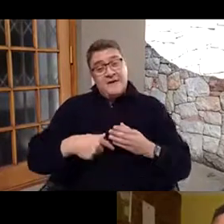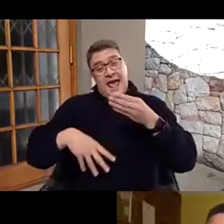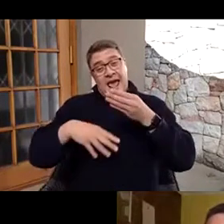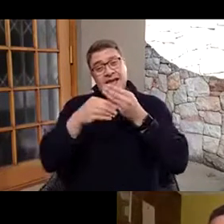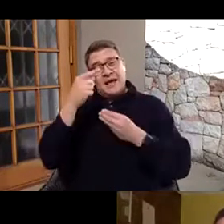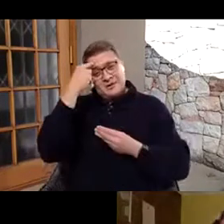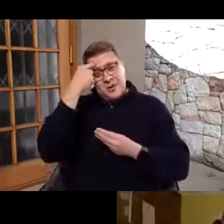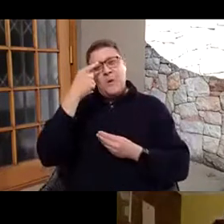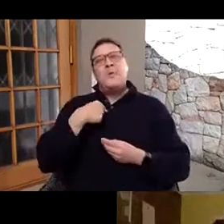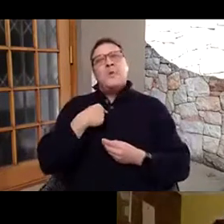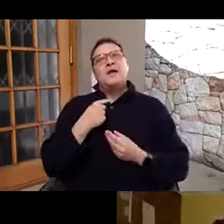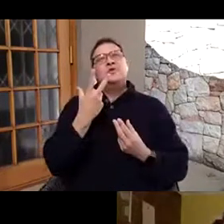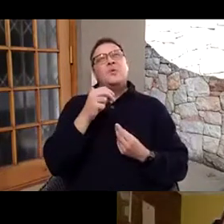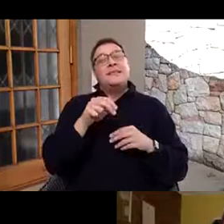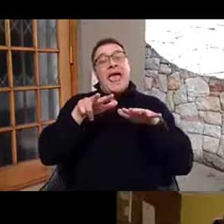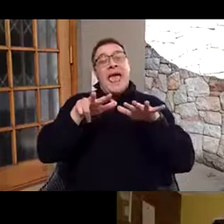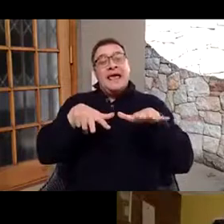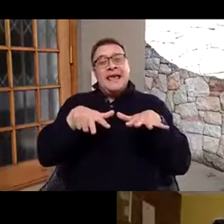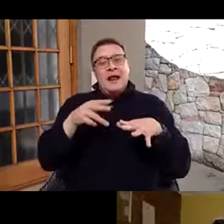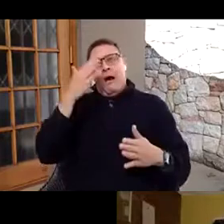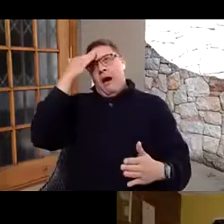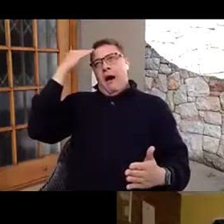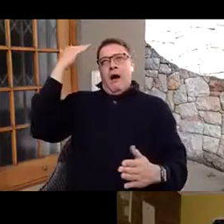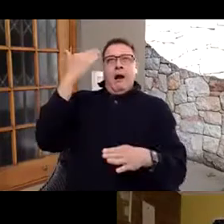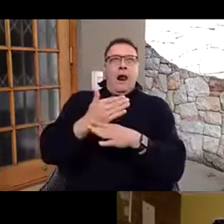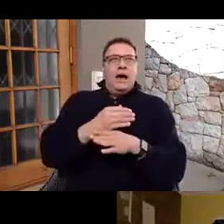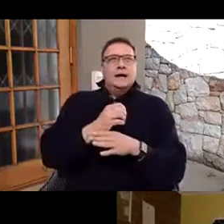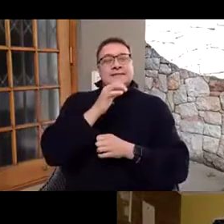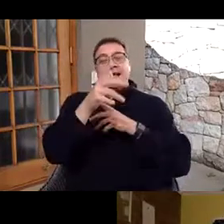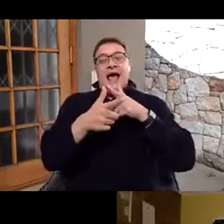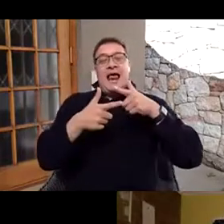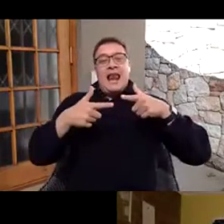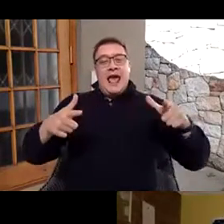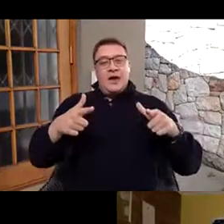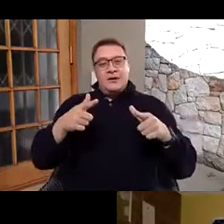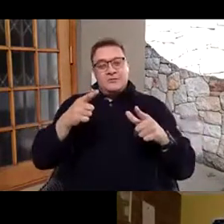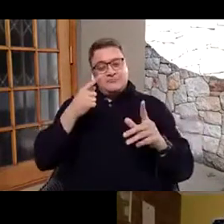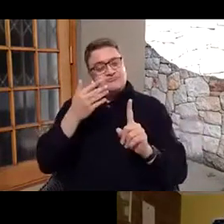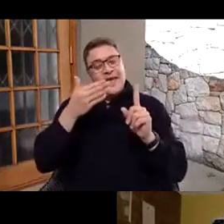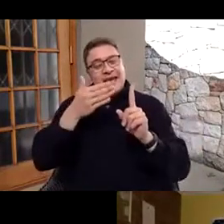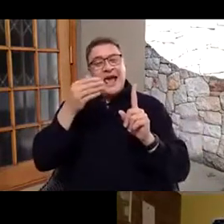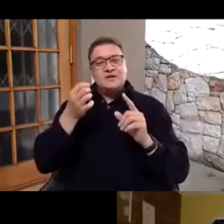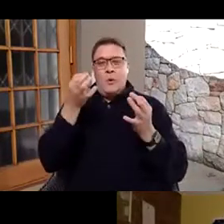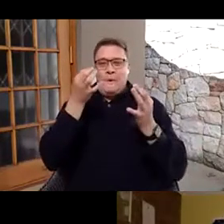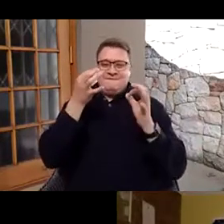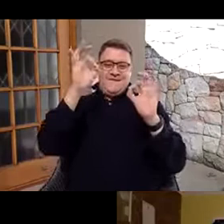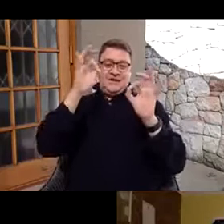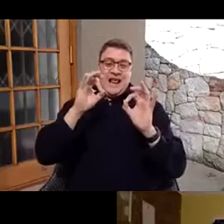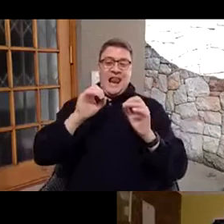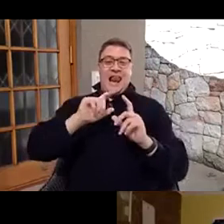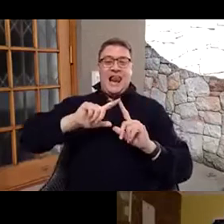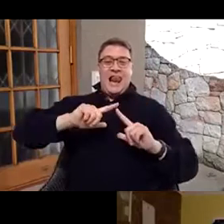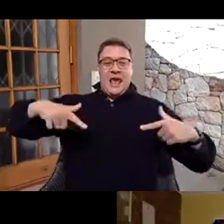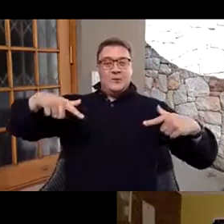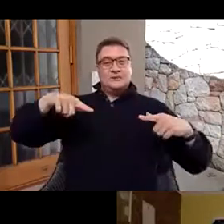2018, finally, South African Sign Language was recognized as an official school subject. Before that, deaf children couldn't